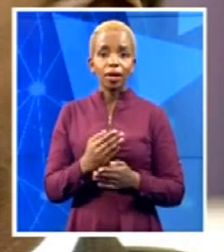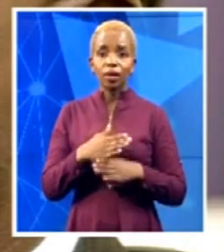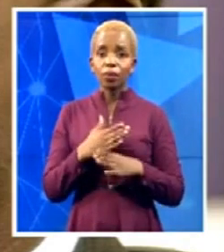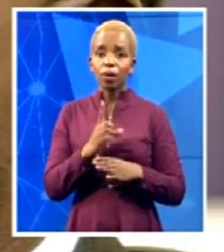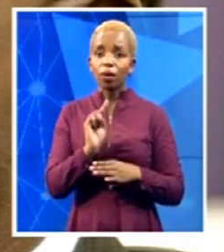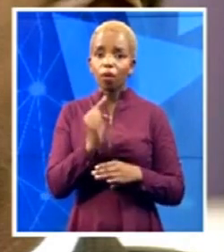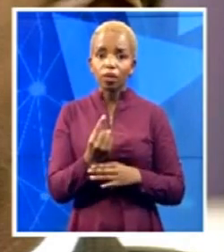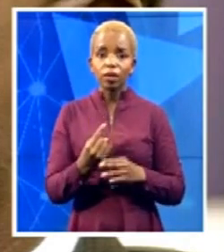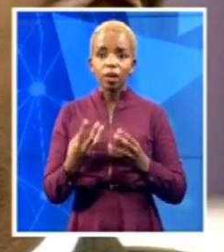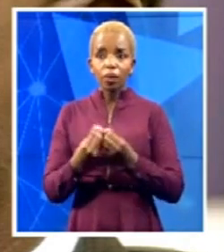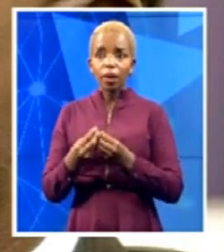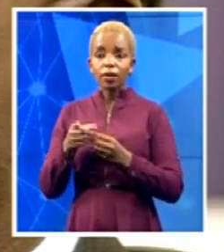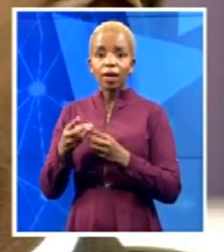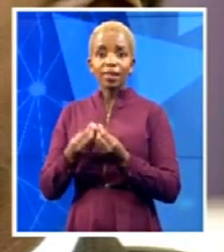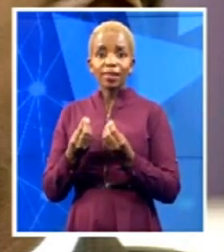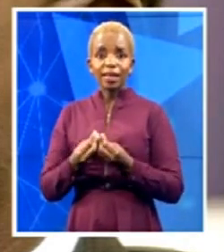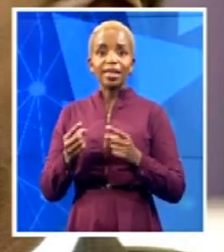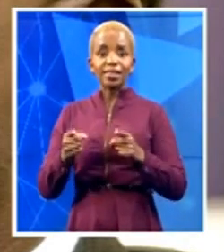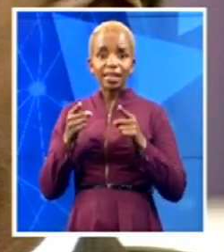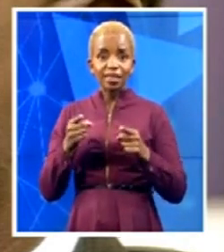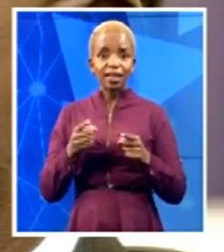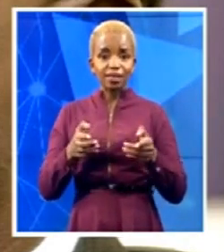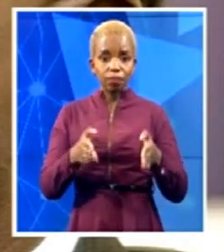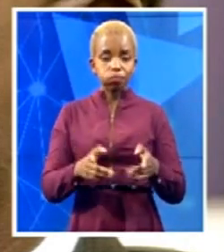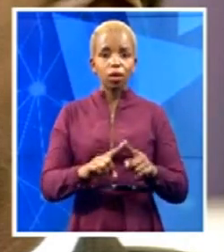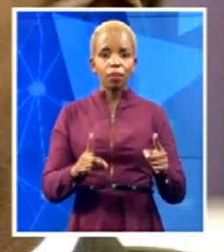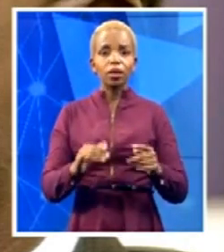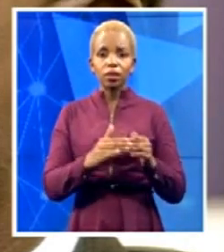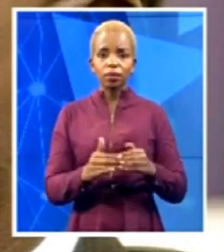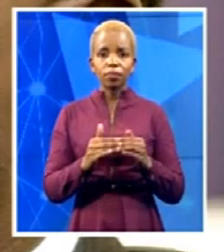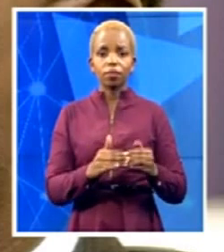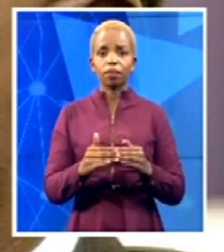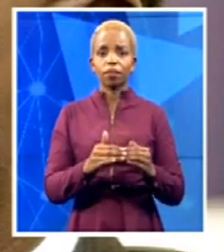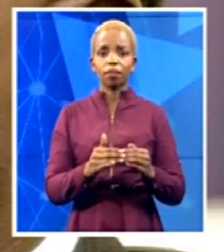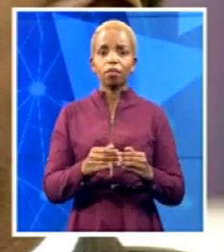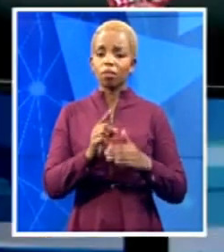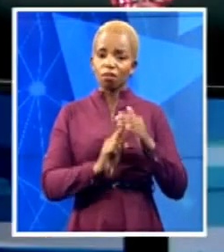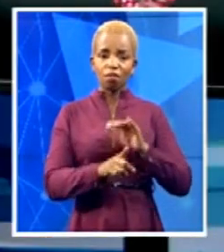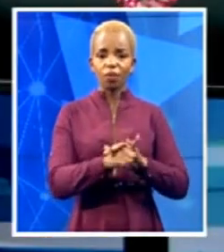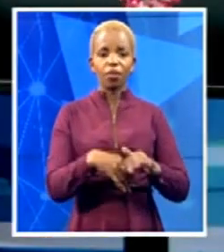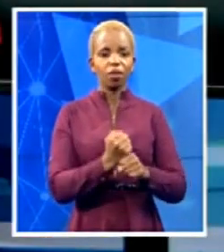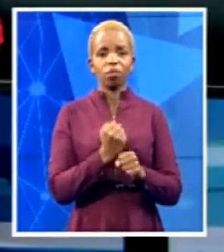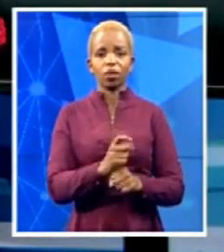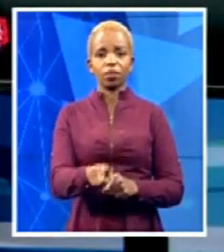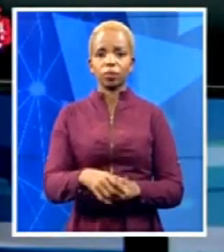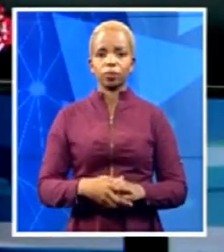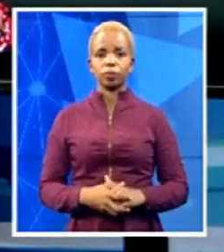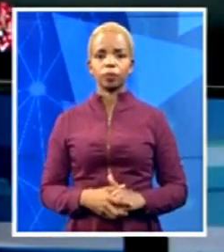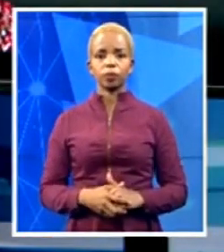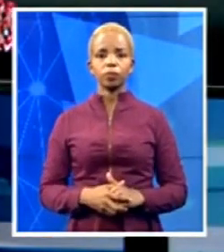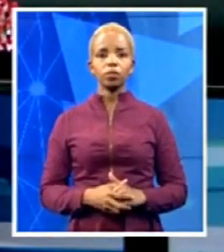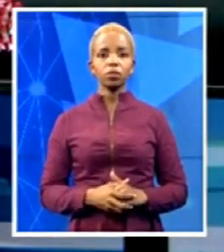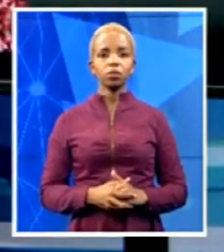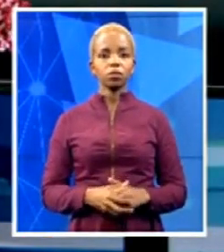but you are inside a cage. Go there, use a cage. Just as a matter of interest, I don't know if this